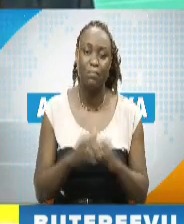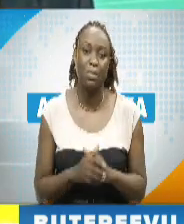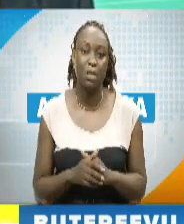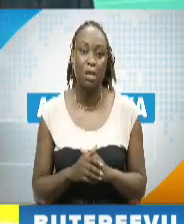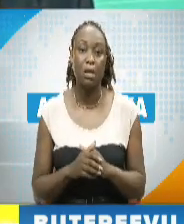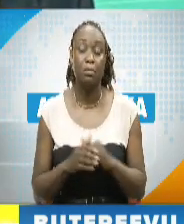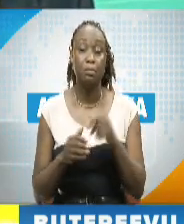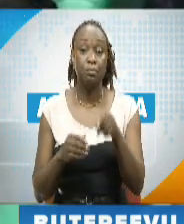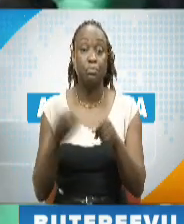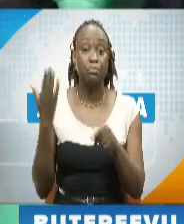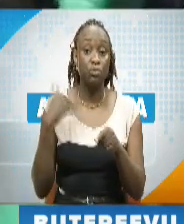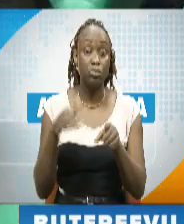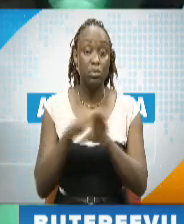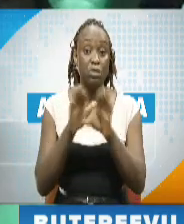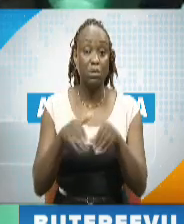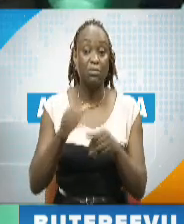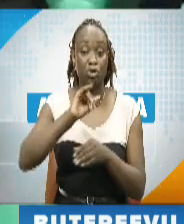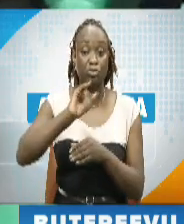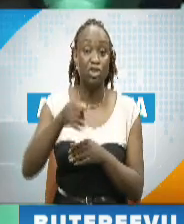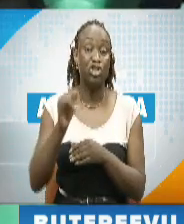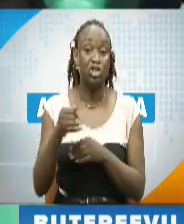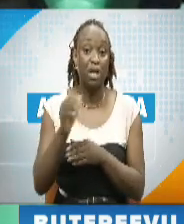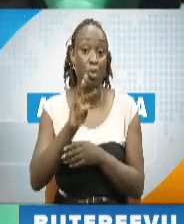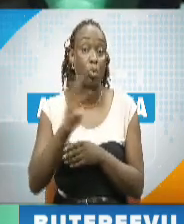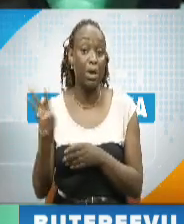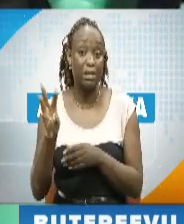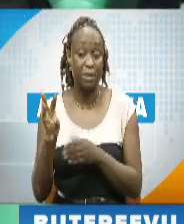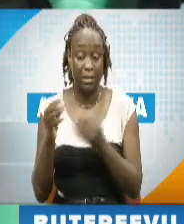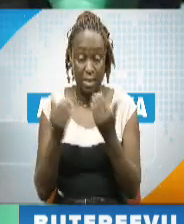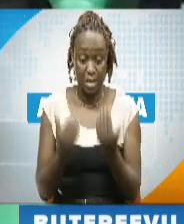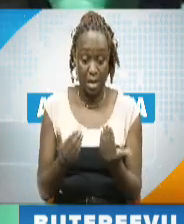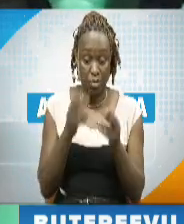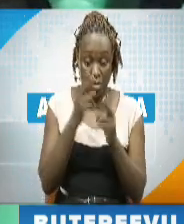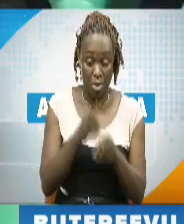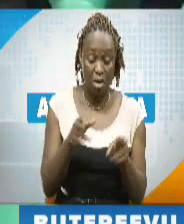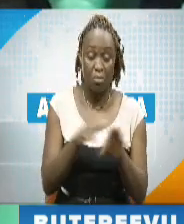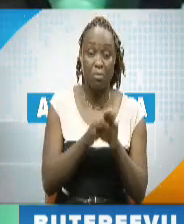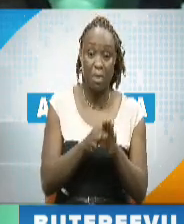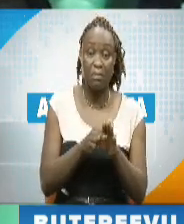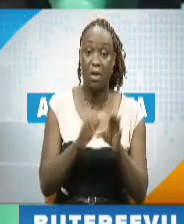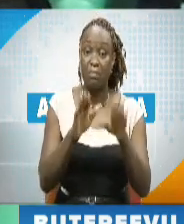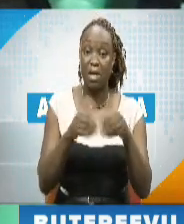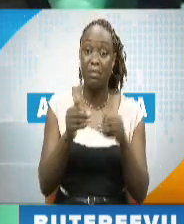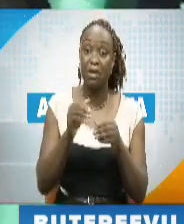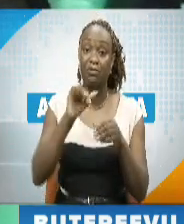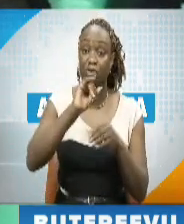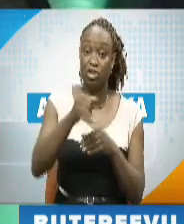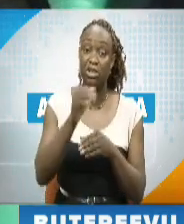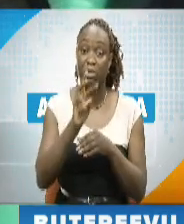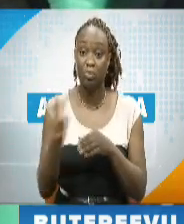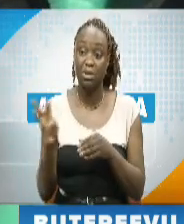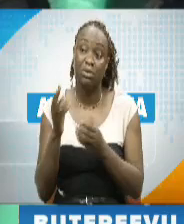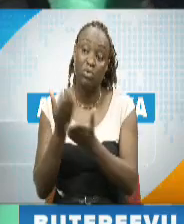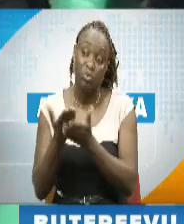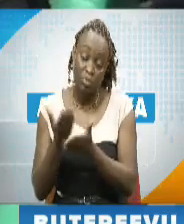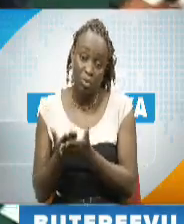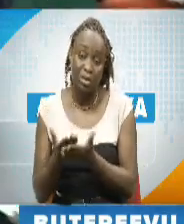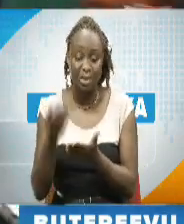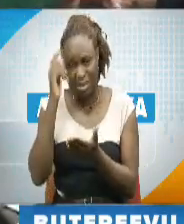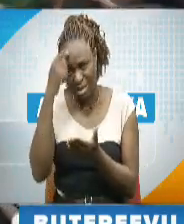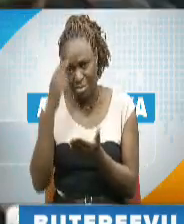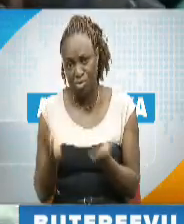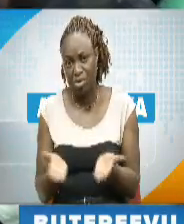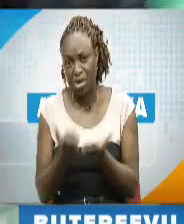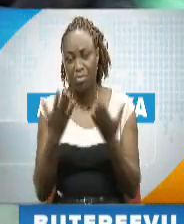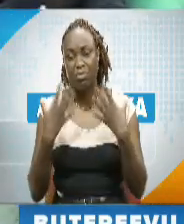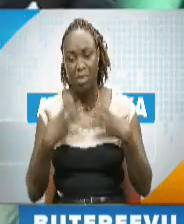mubaka wa Jinja West era omubaka wa Jinja West aliko mu kaseera kano Honorable Batuwa Timothy asabye gavumenti etereze ebyobulamu by'eggwanga era